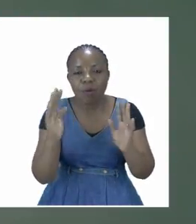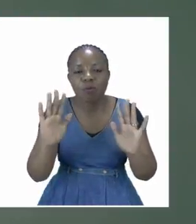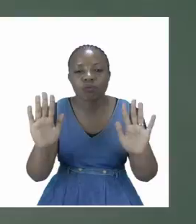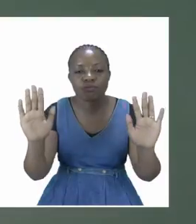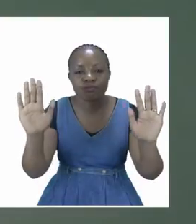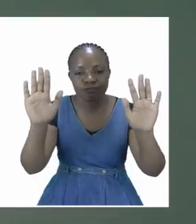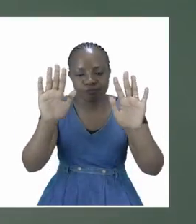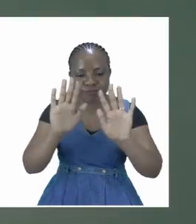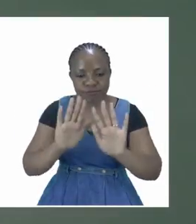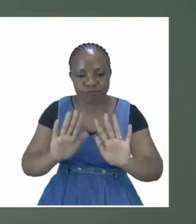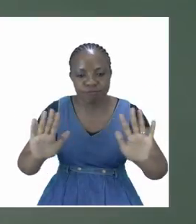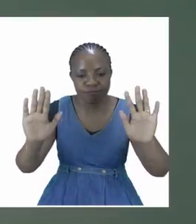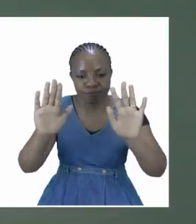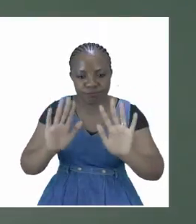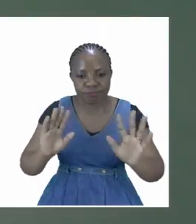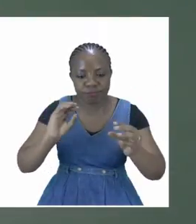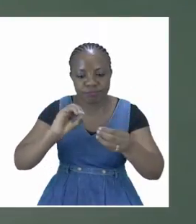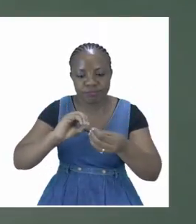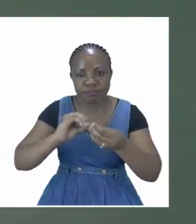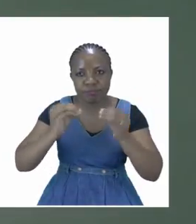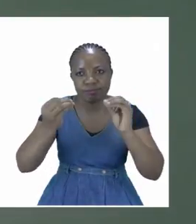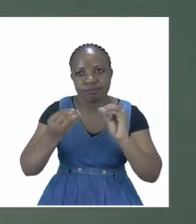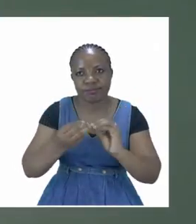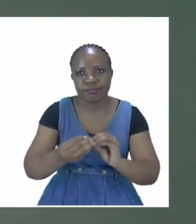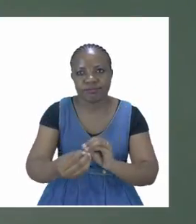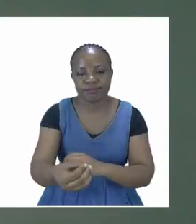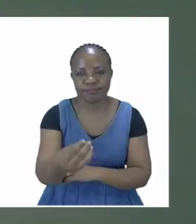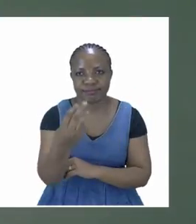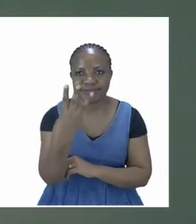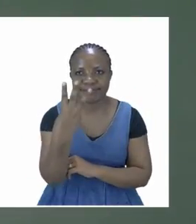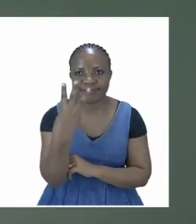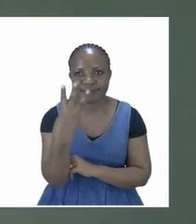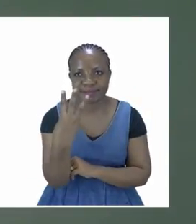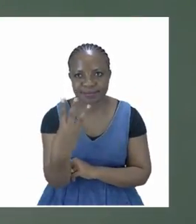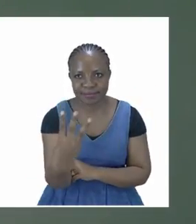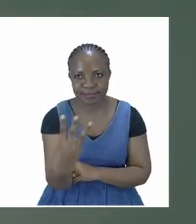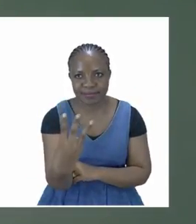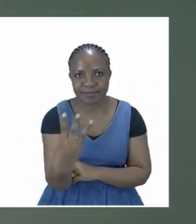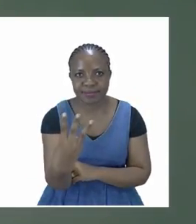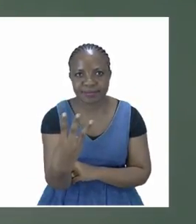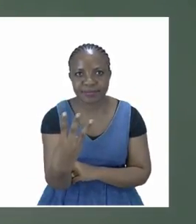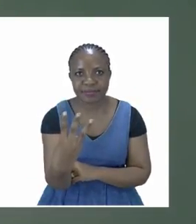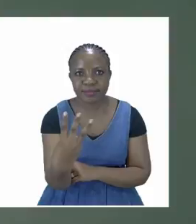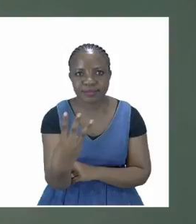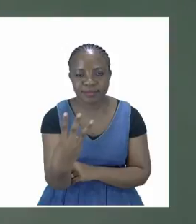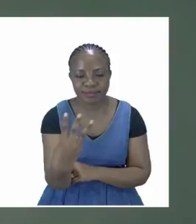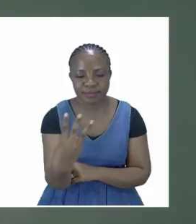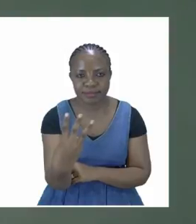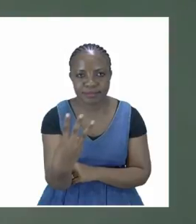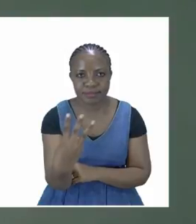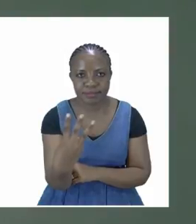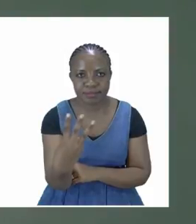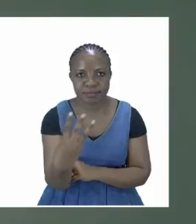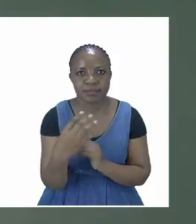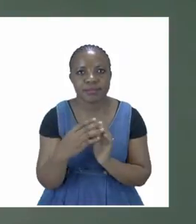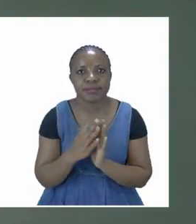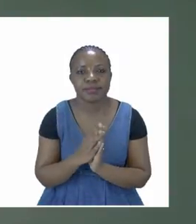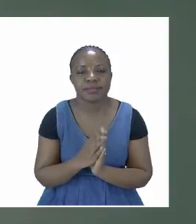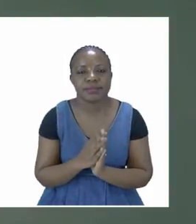in the number 3. I am going to color mine, but I will cross it out for